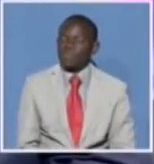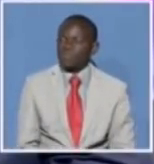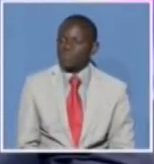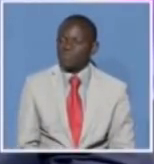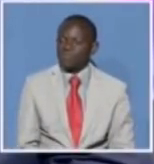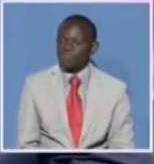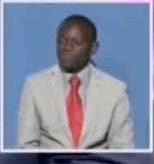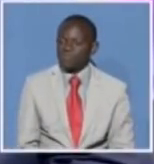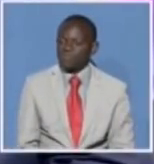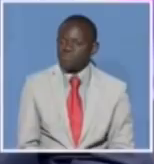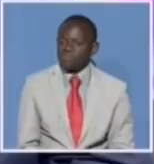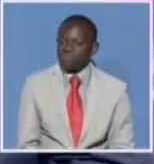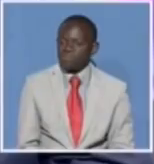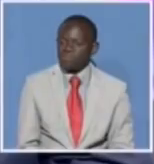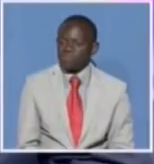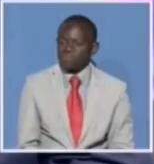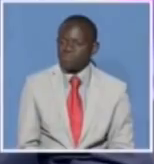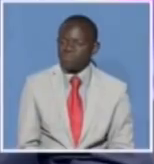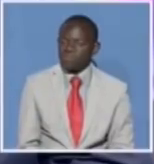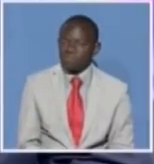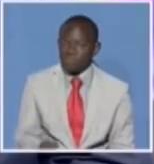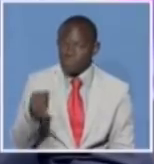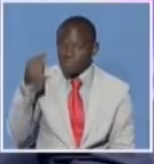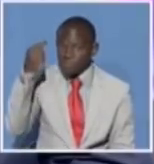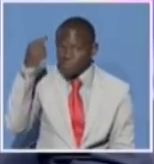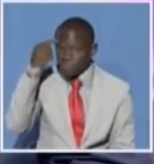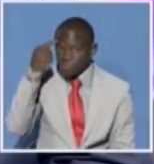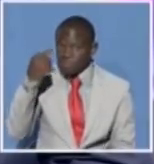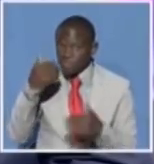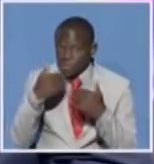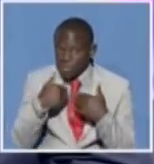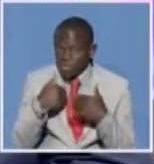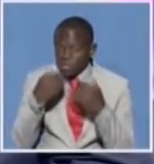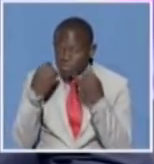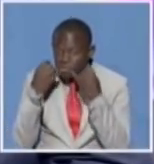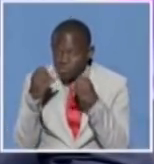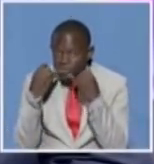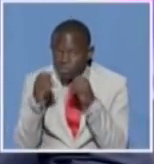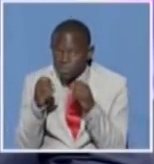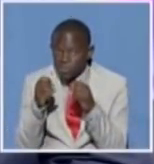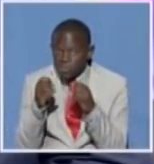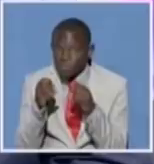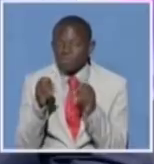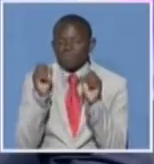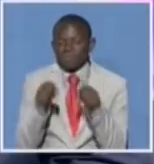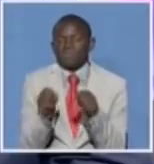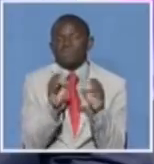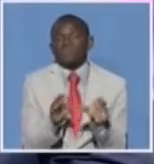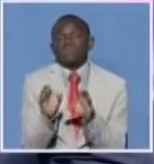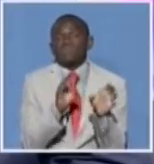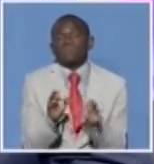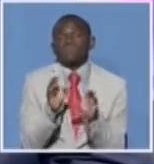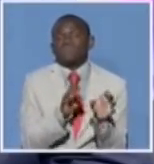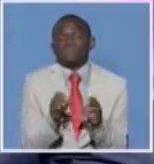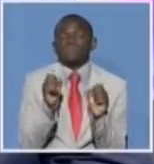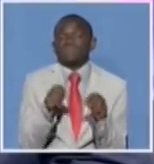of information, yes, it will use it to inform it in terms of taking